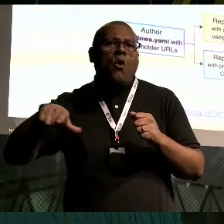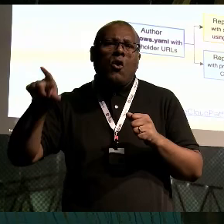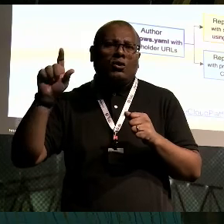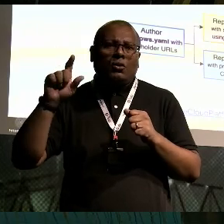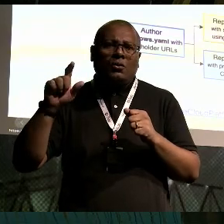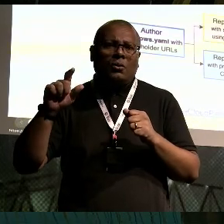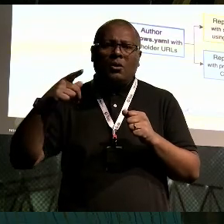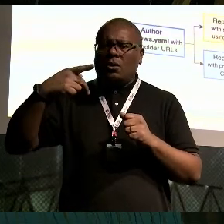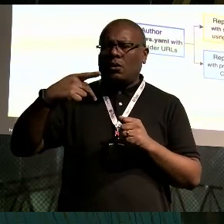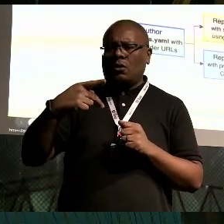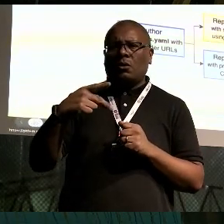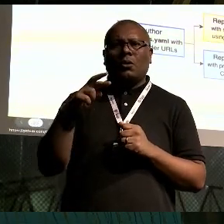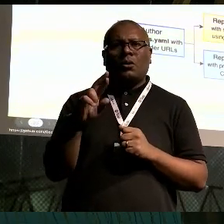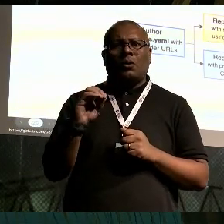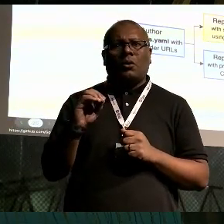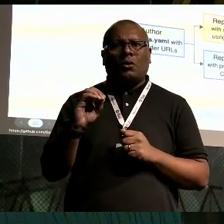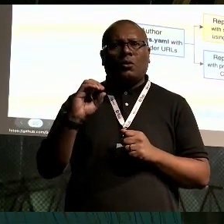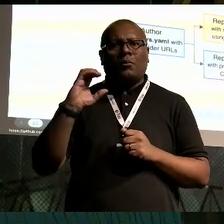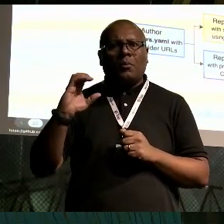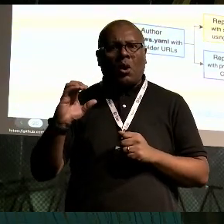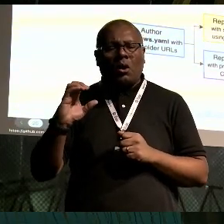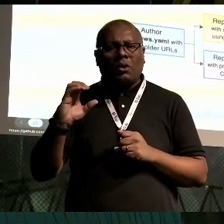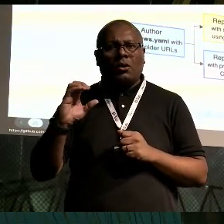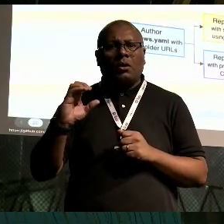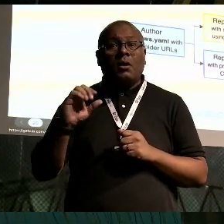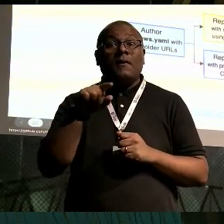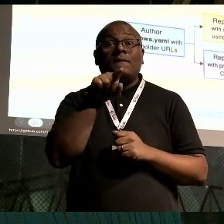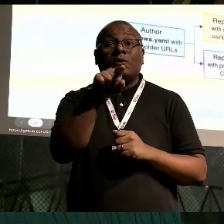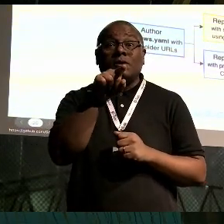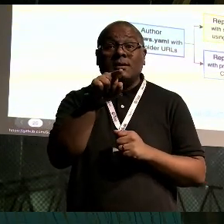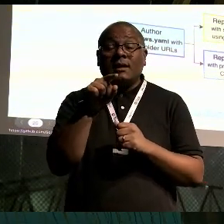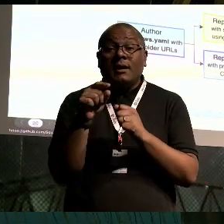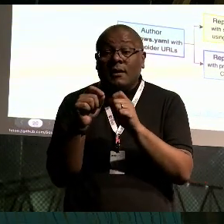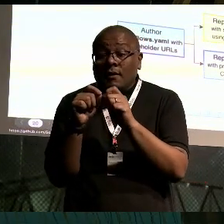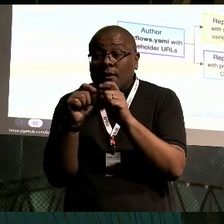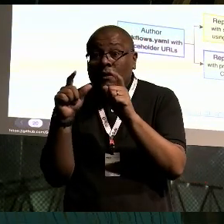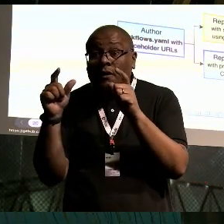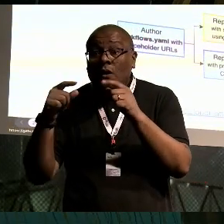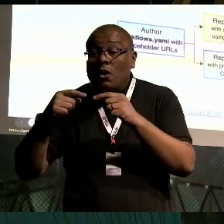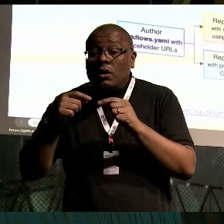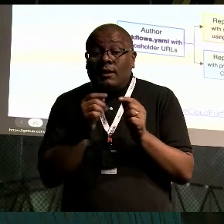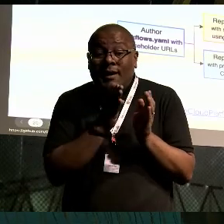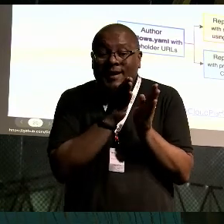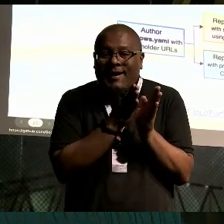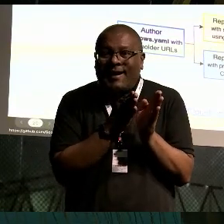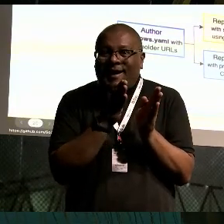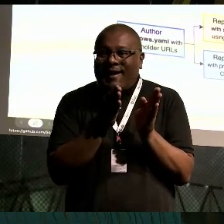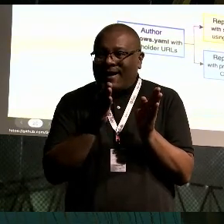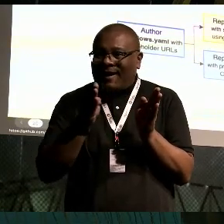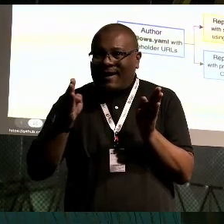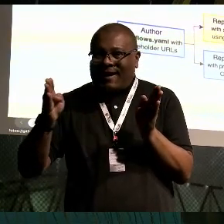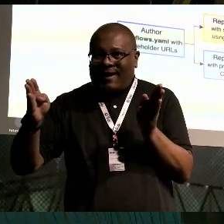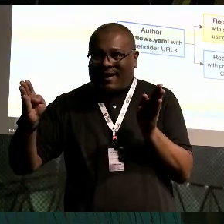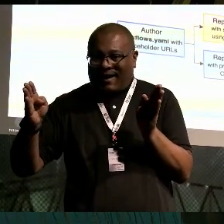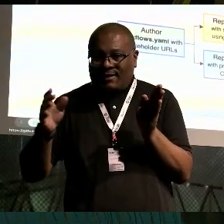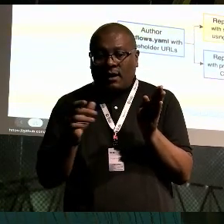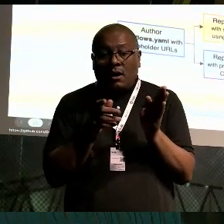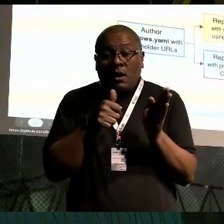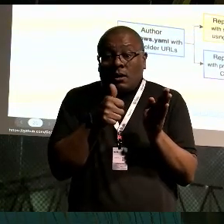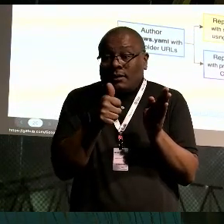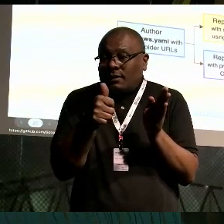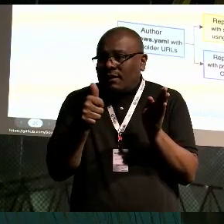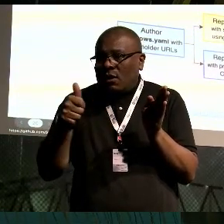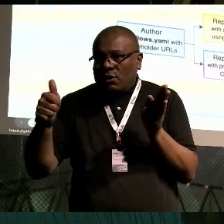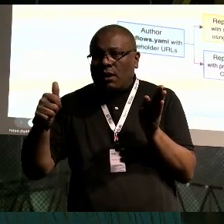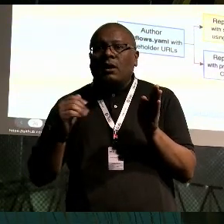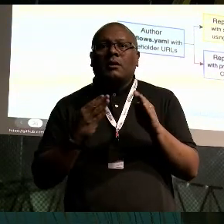prod, deploy these workflows as separate workflows, and then execute the workflow in staging or production. And there's pros and cons